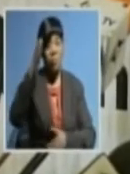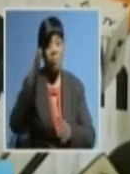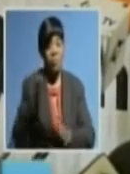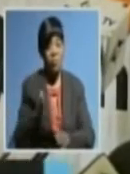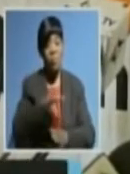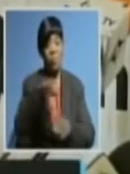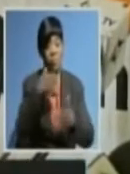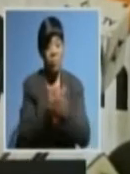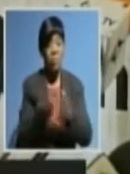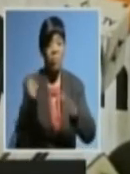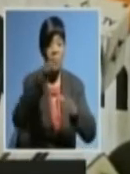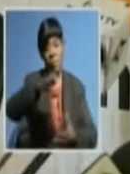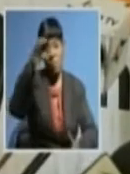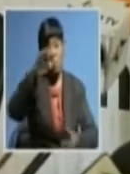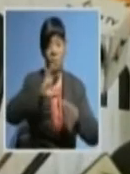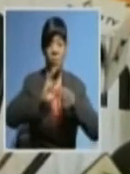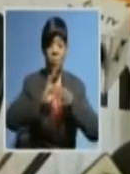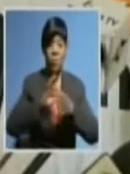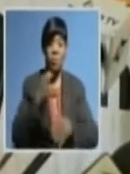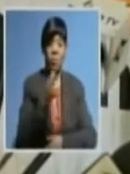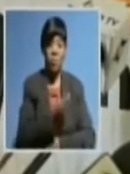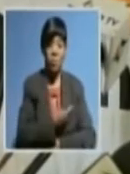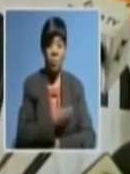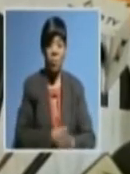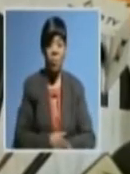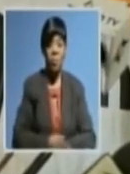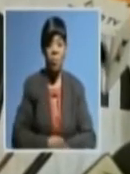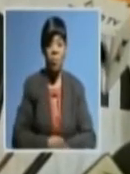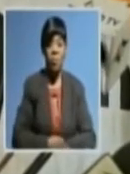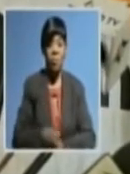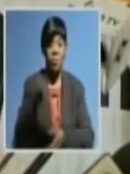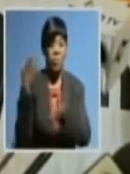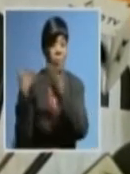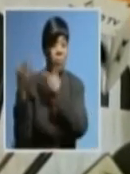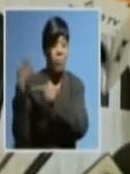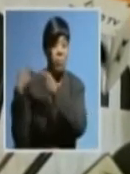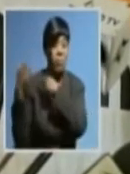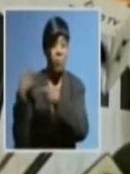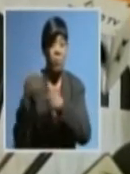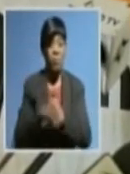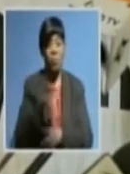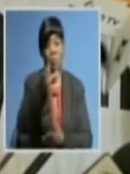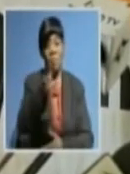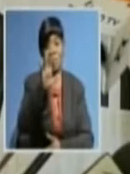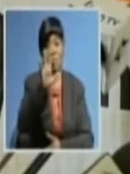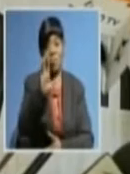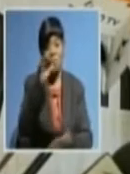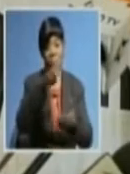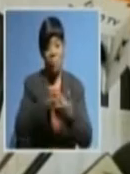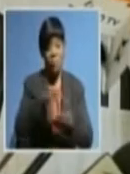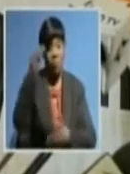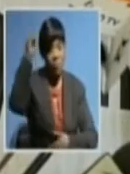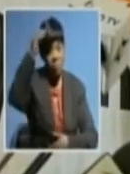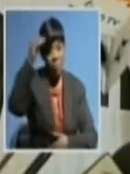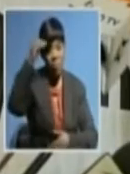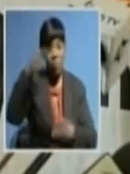each one of us must play our part. Just to recap, the Minister of Health today said 35 cases. The Minister of Health today introduced a